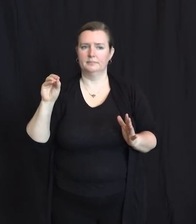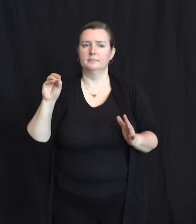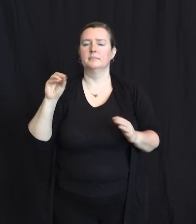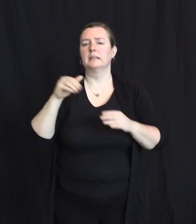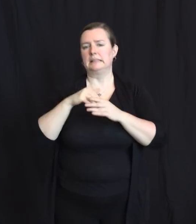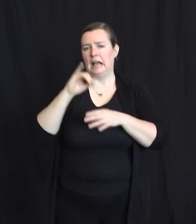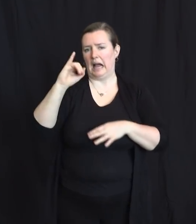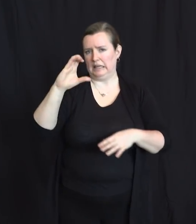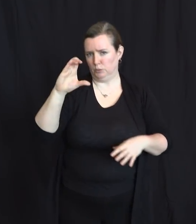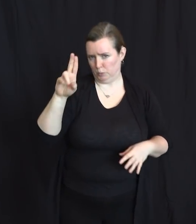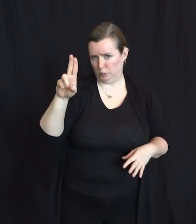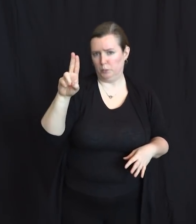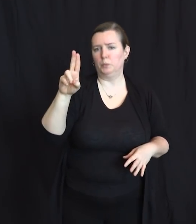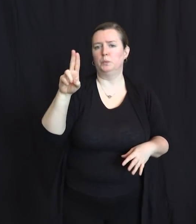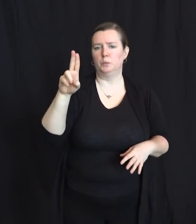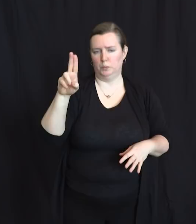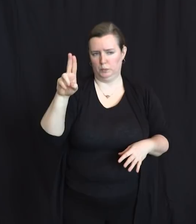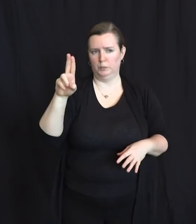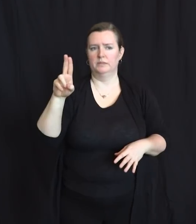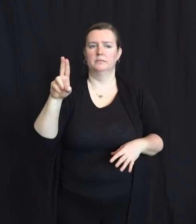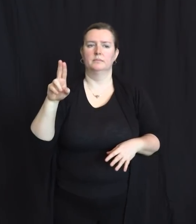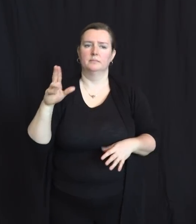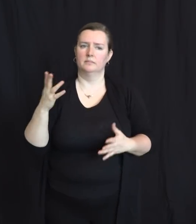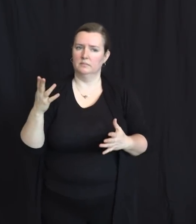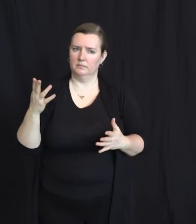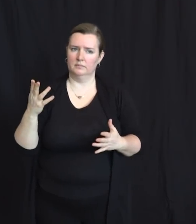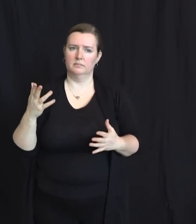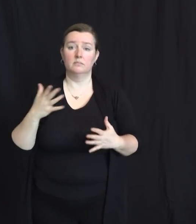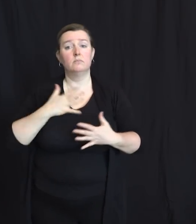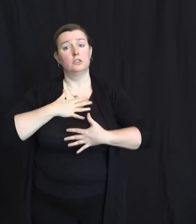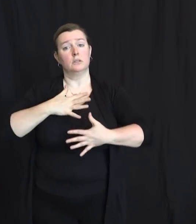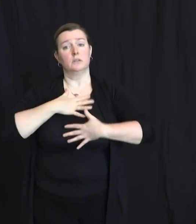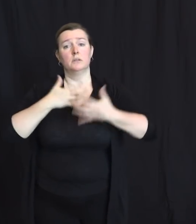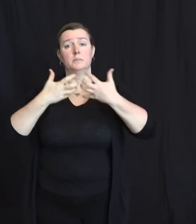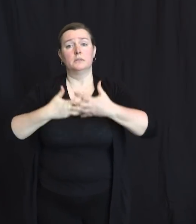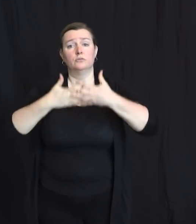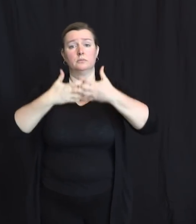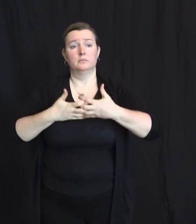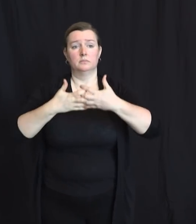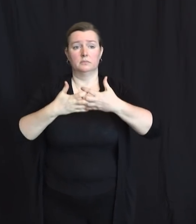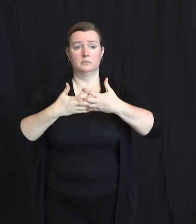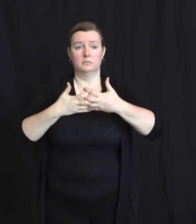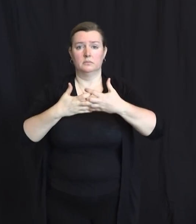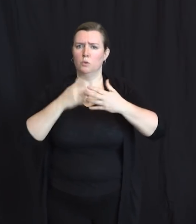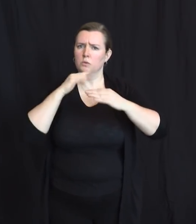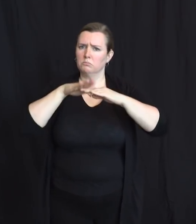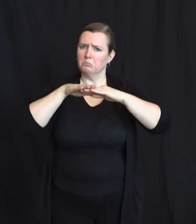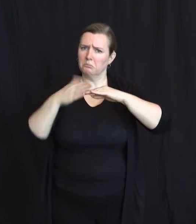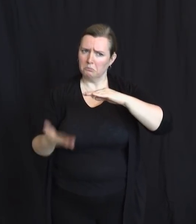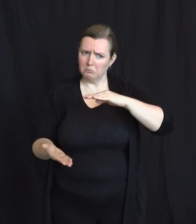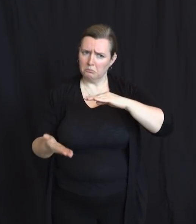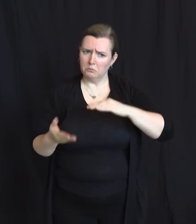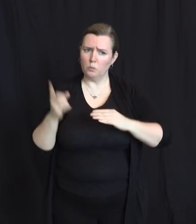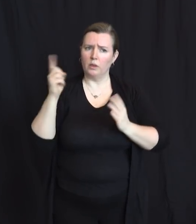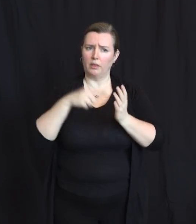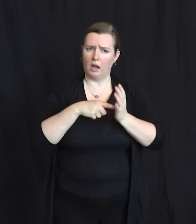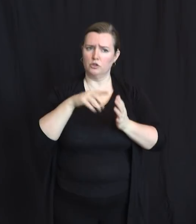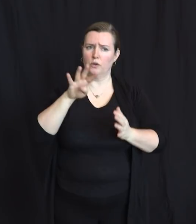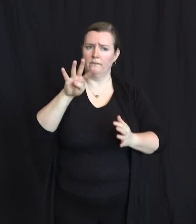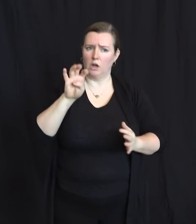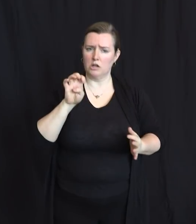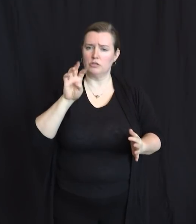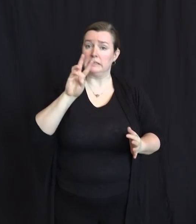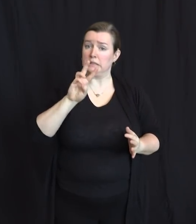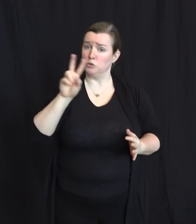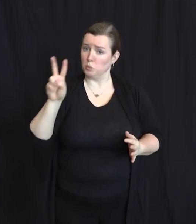unchanged. Notably, ventilator use had a considerable one-day drop to 1,462 currently in